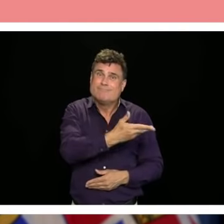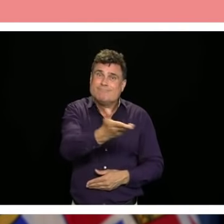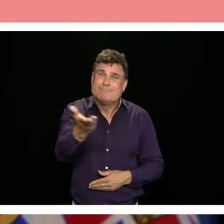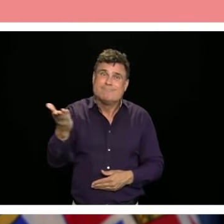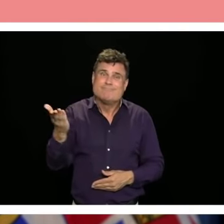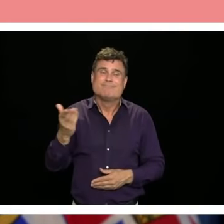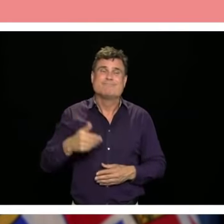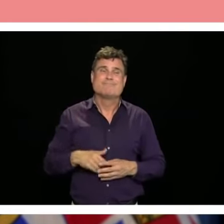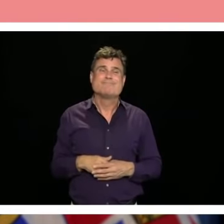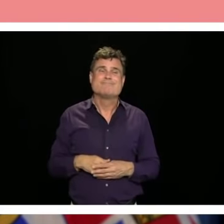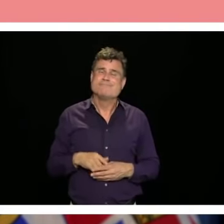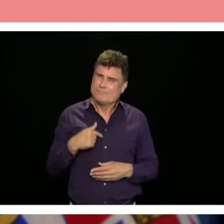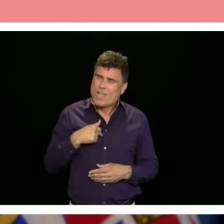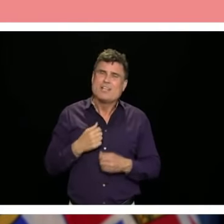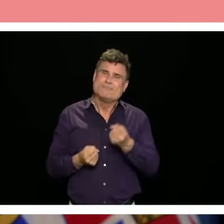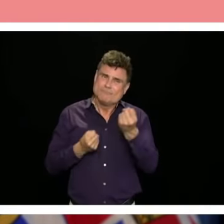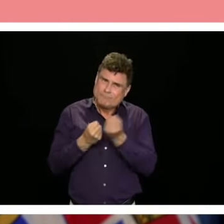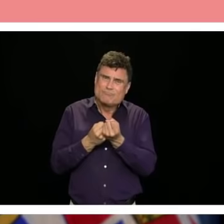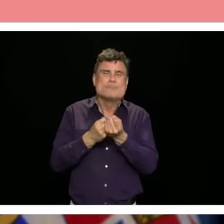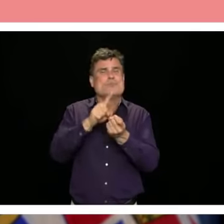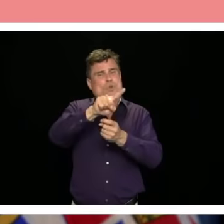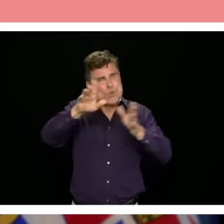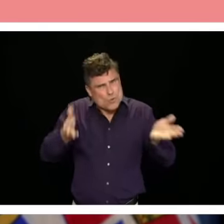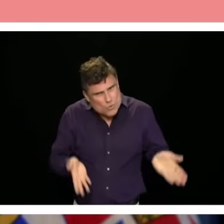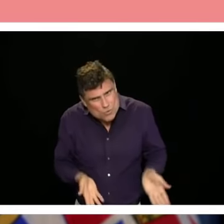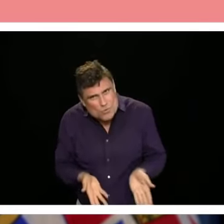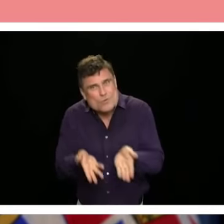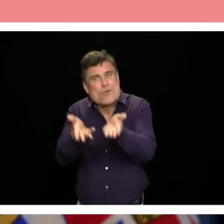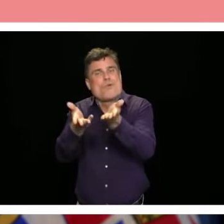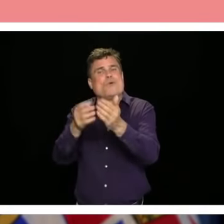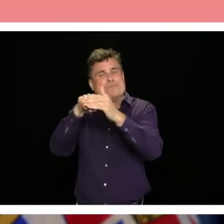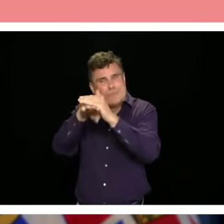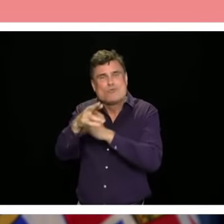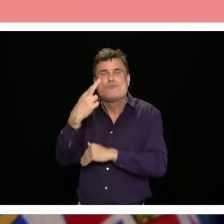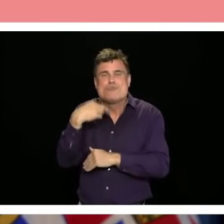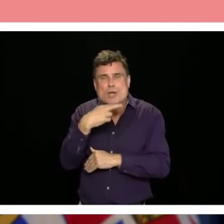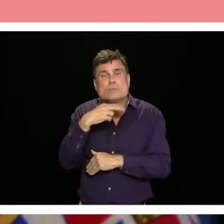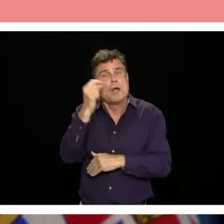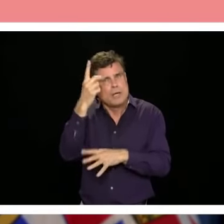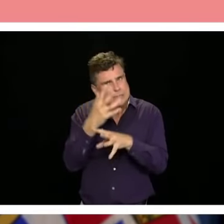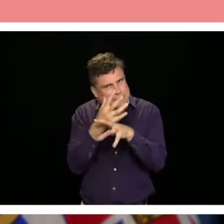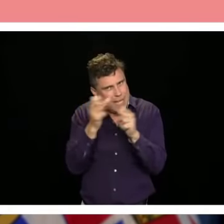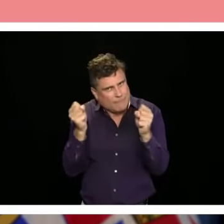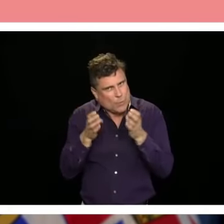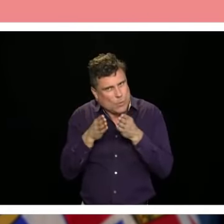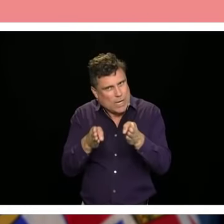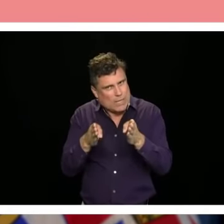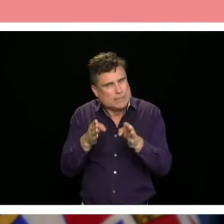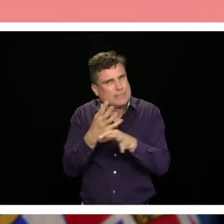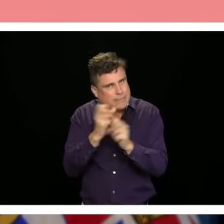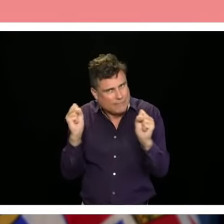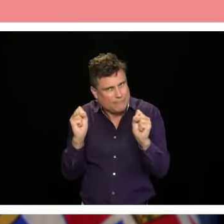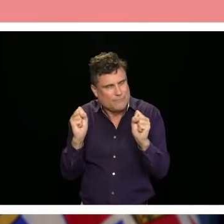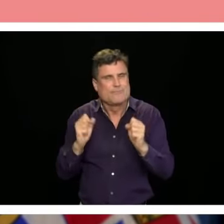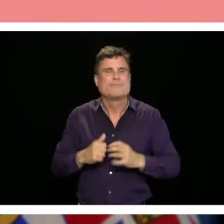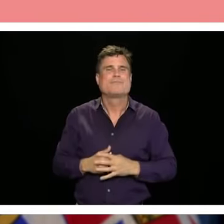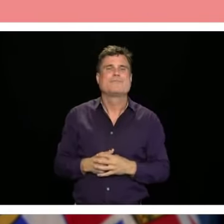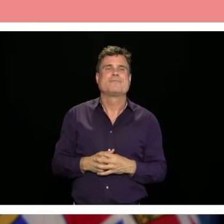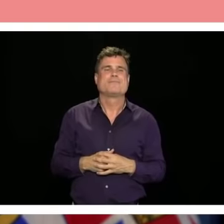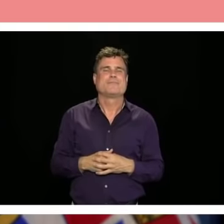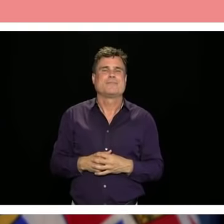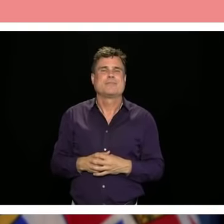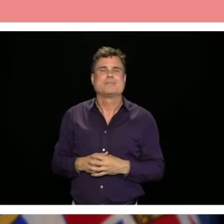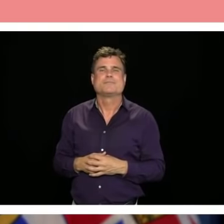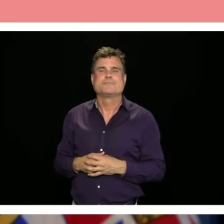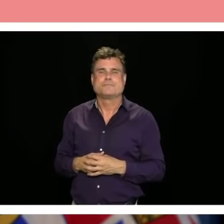it right so that they can protect staff and they can protect our customers and that we can have some growth, particularly, you know,